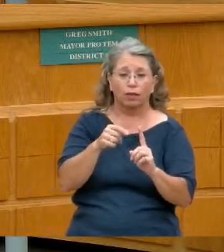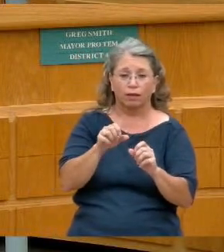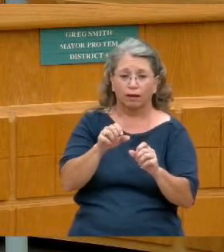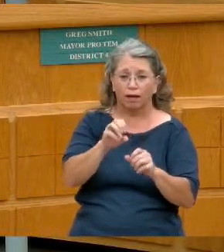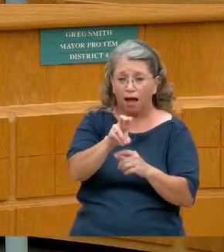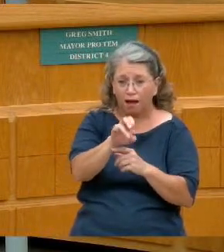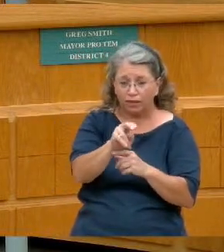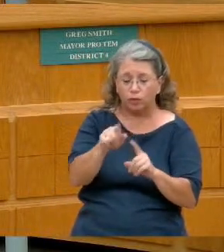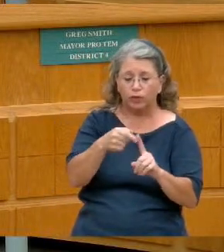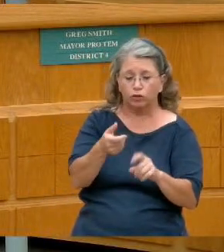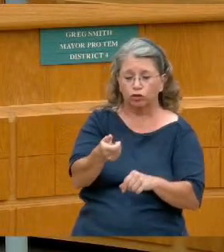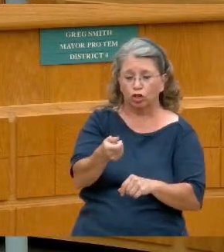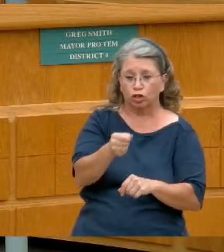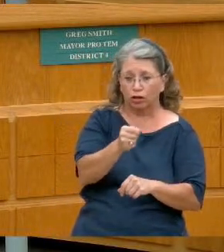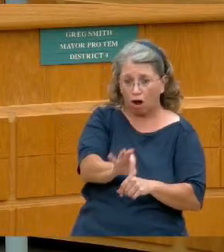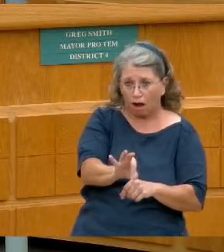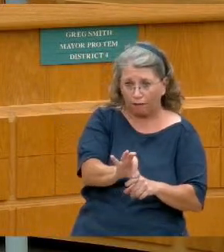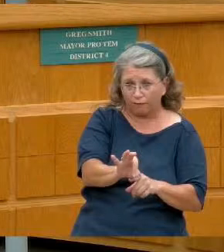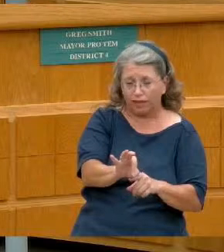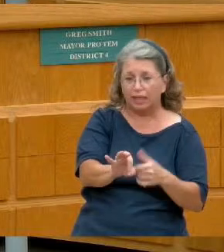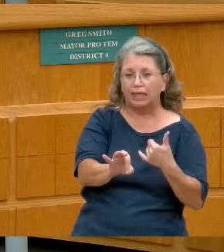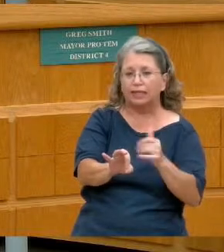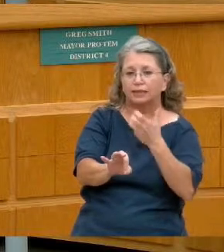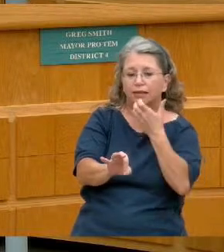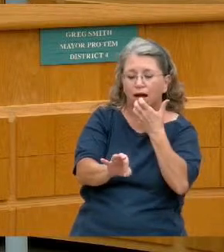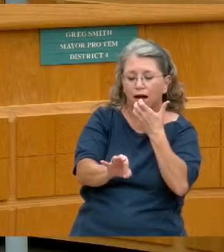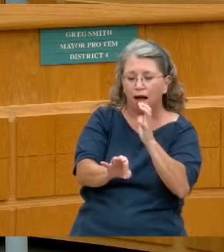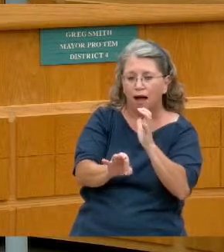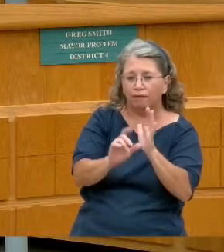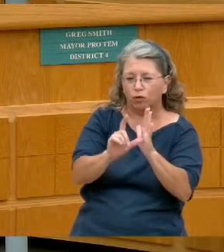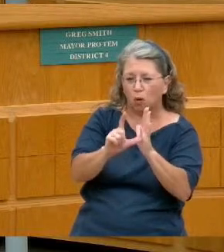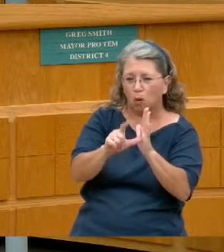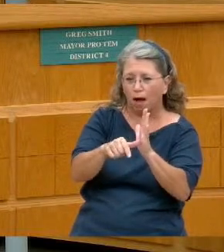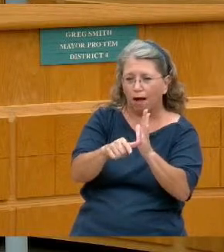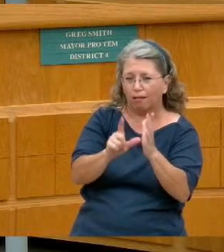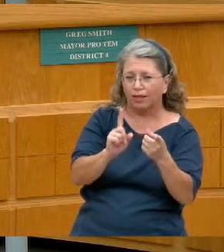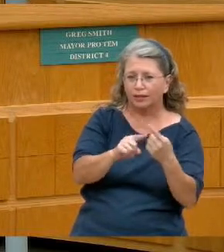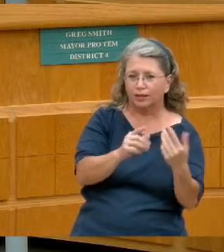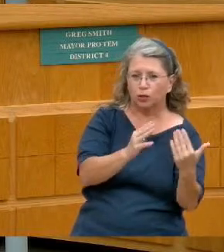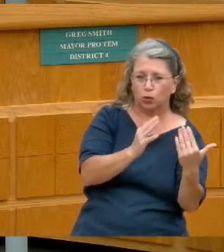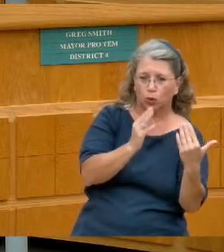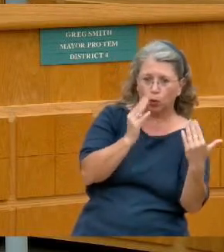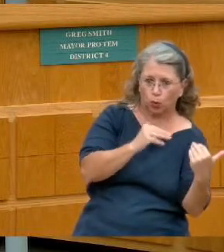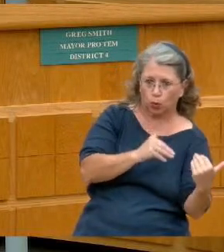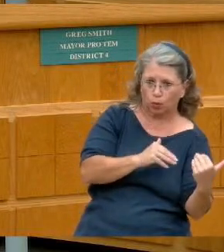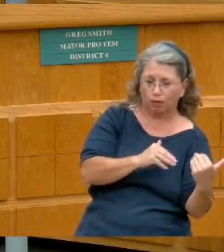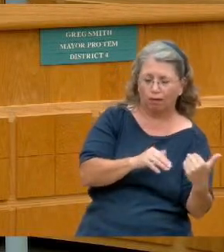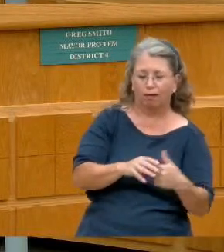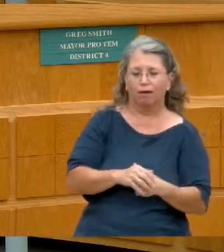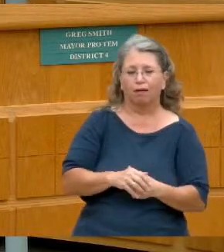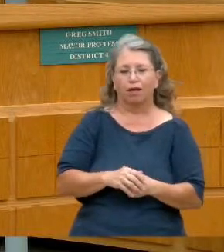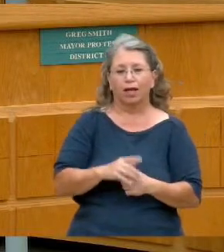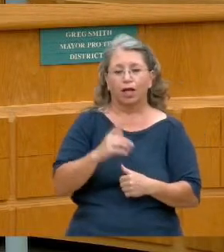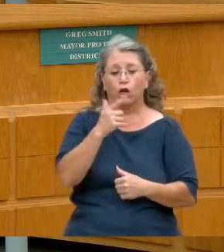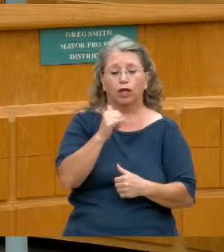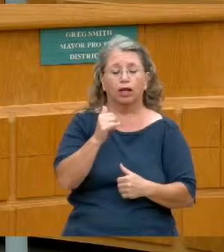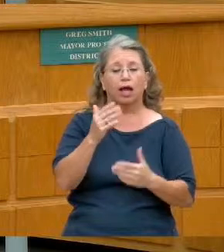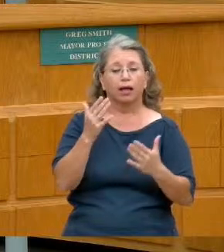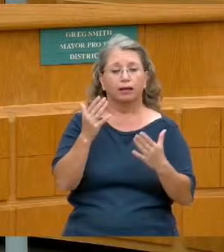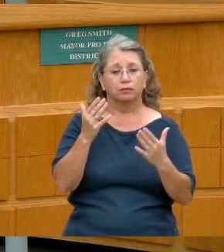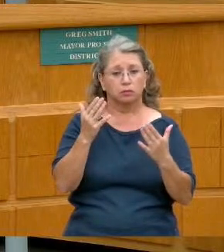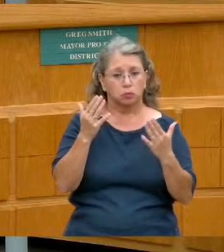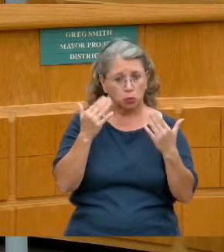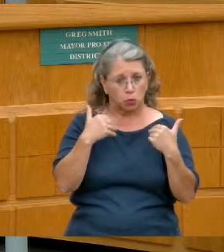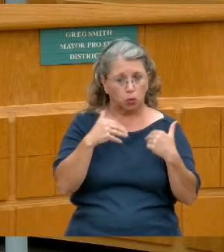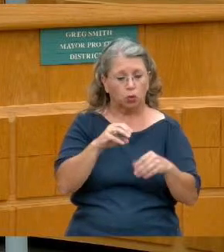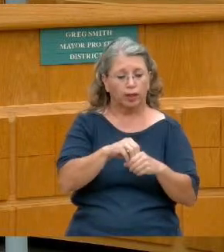cool. So we turned it off. It actually looked like it got cool in April. And then when we started opening up Texas, that's